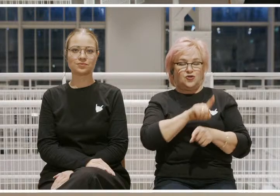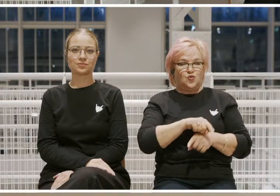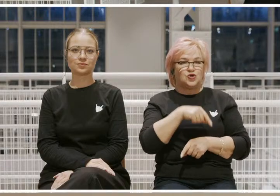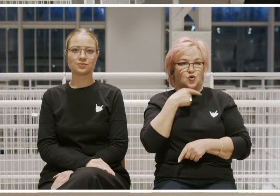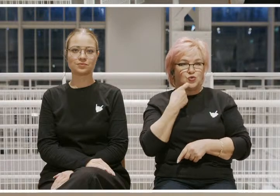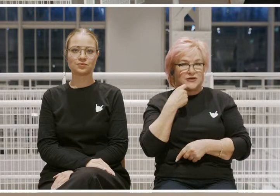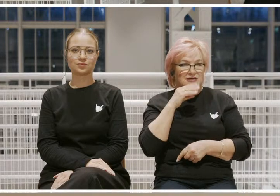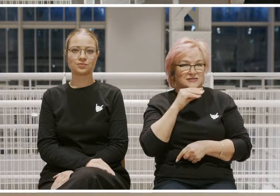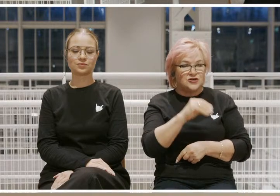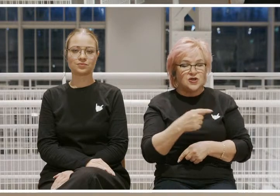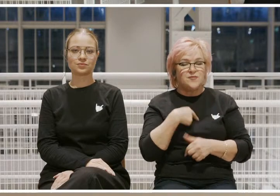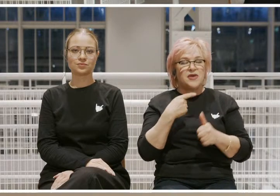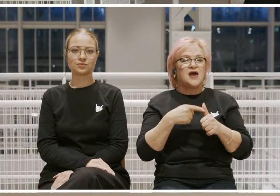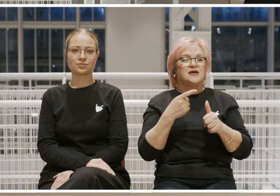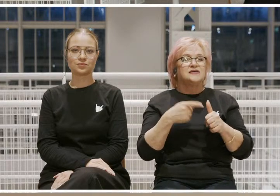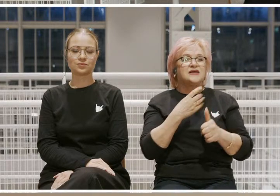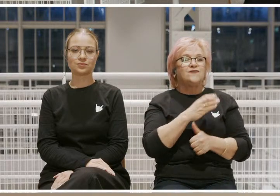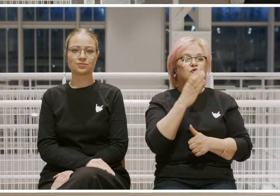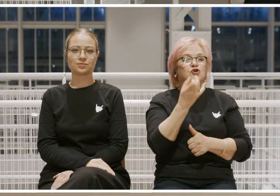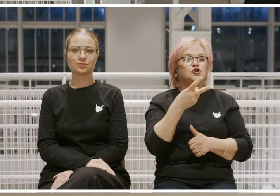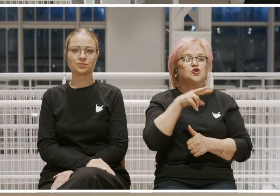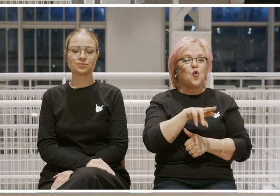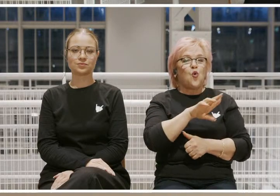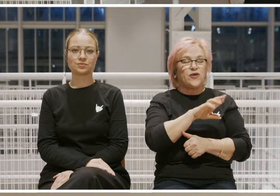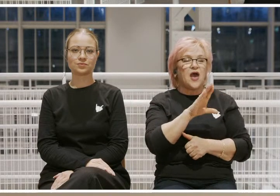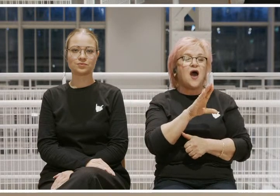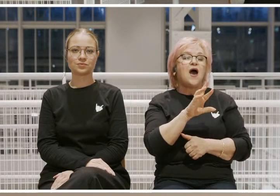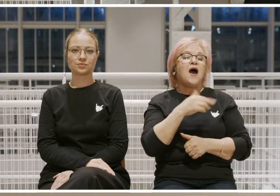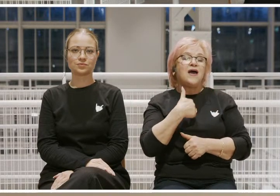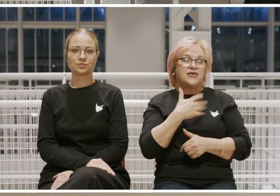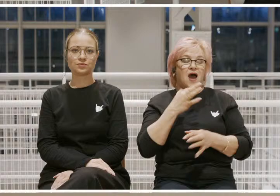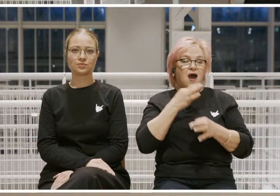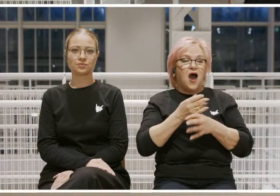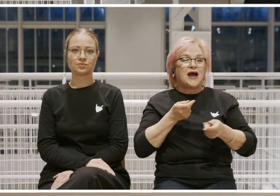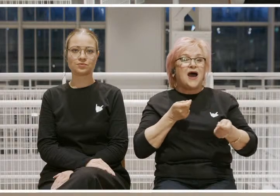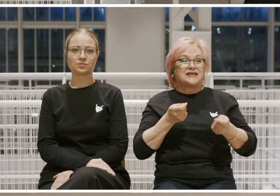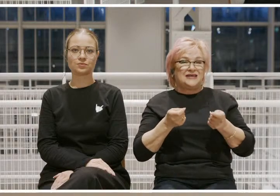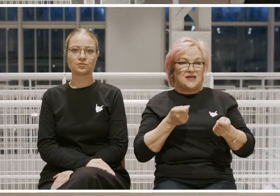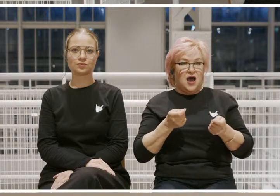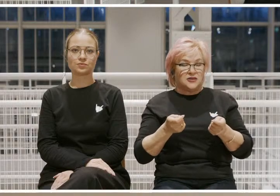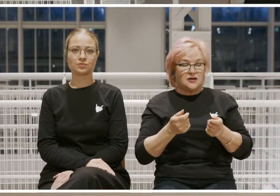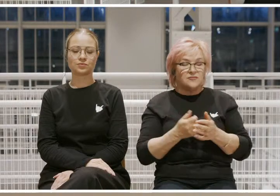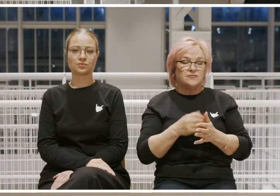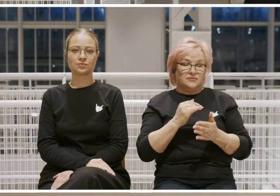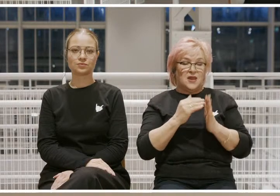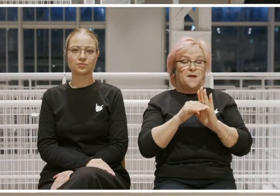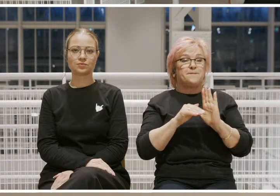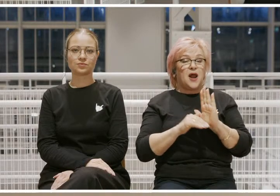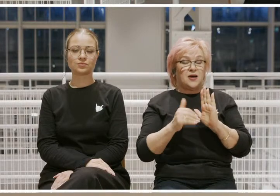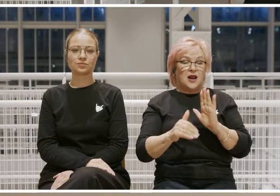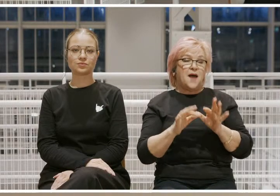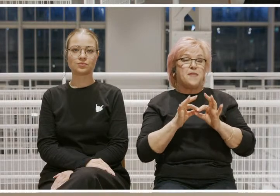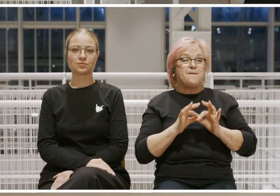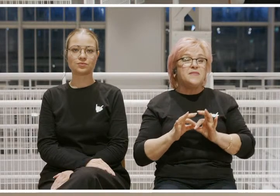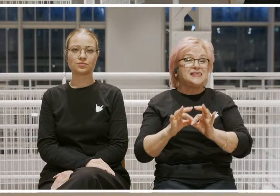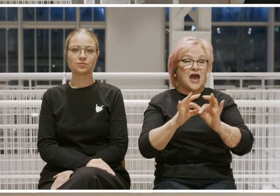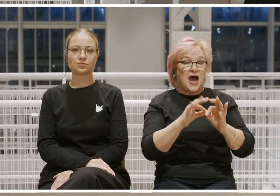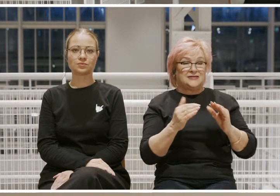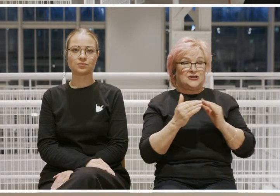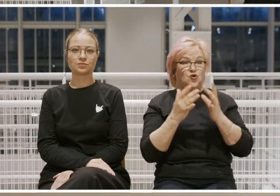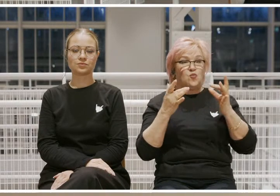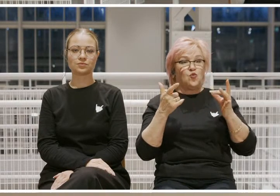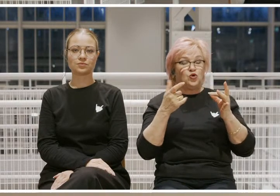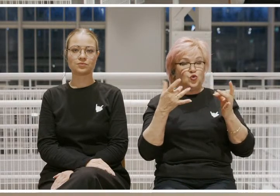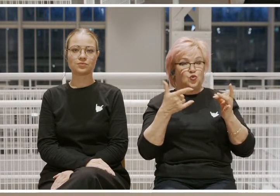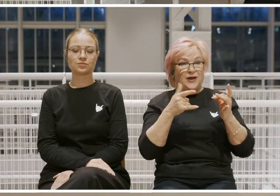My name is Sonia Mezhericher, and I'm the coordinator of the forum How to Work Together, the Mediation Forum. And